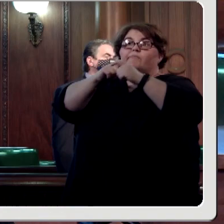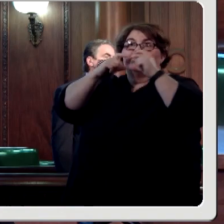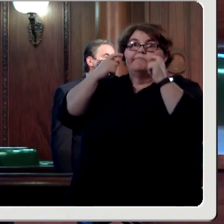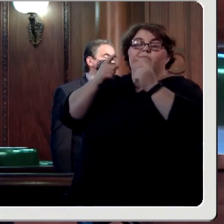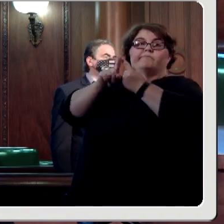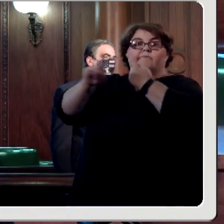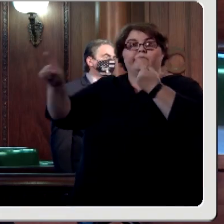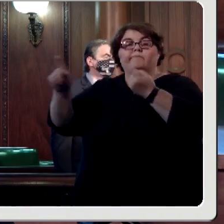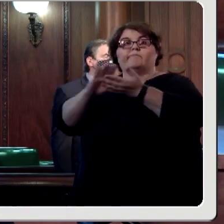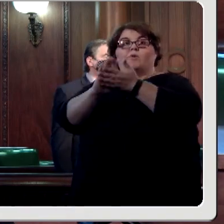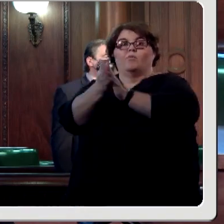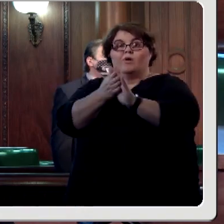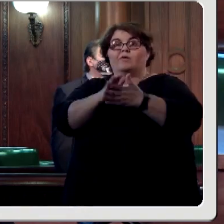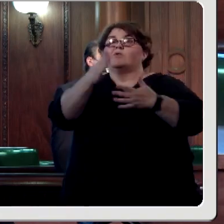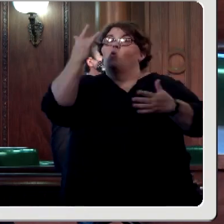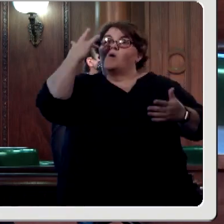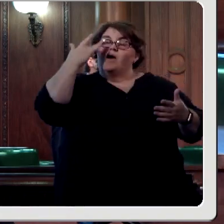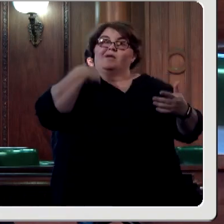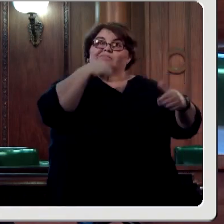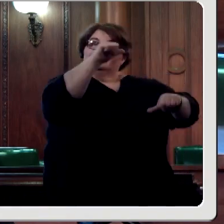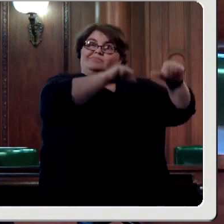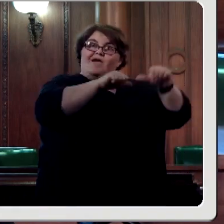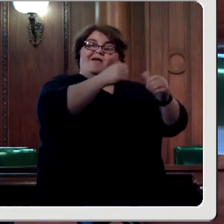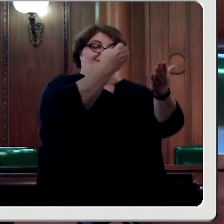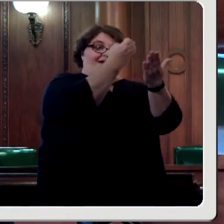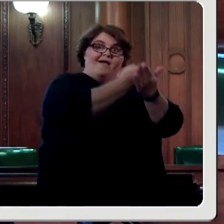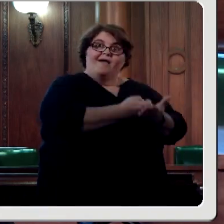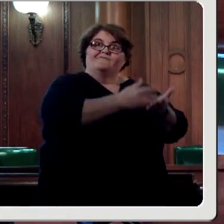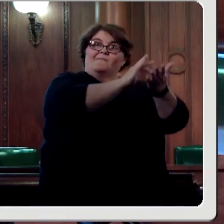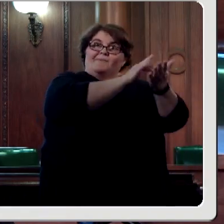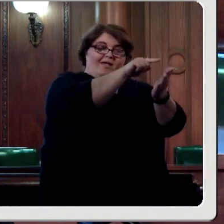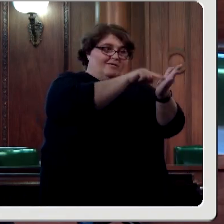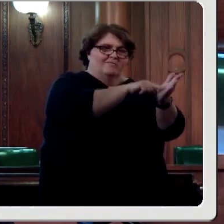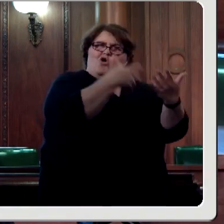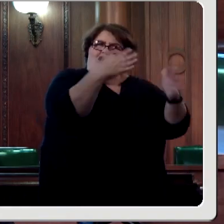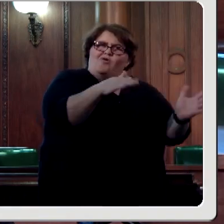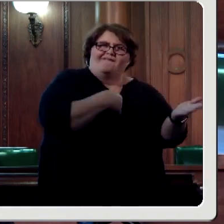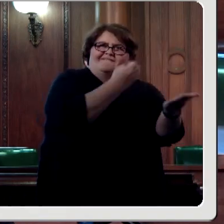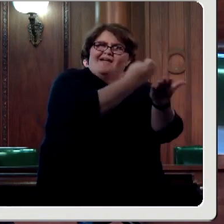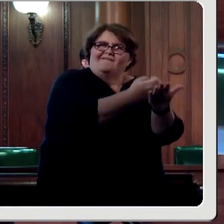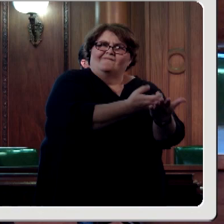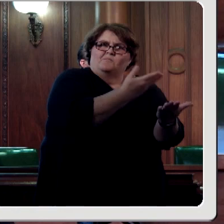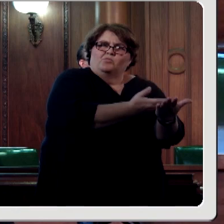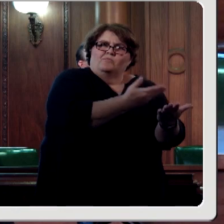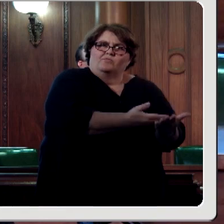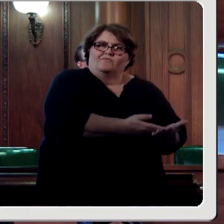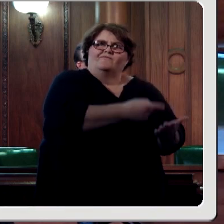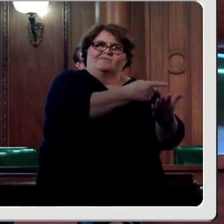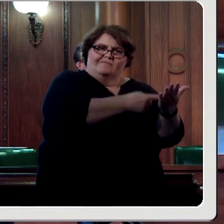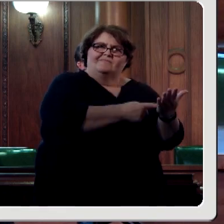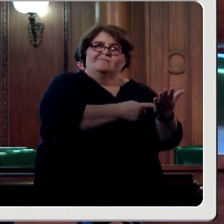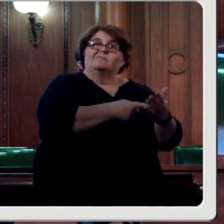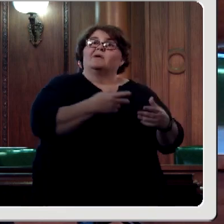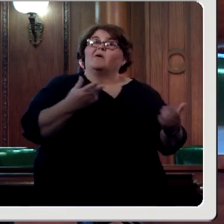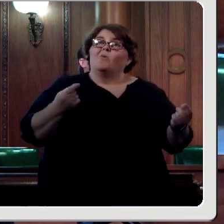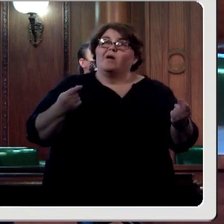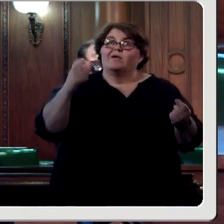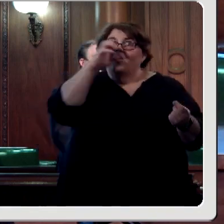striking. And it is up to us, and we all have this within our control and our power to deploy